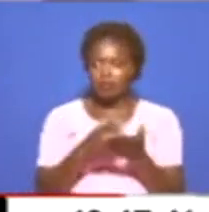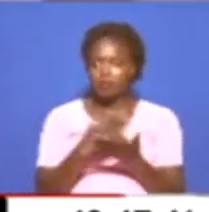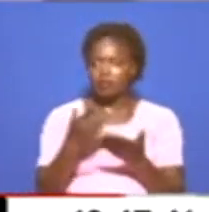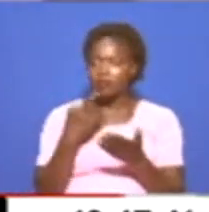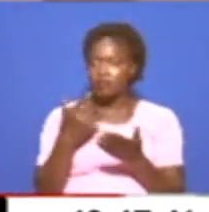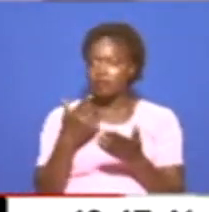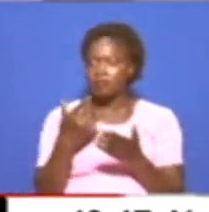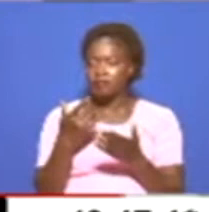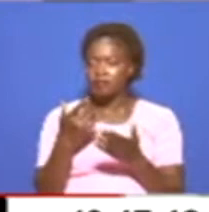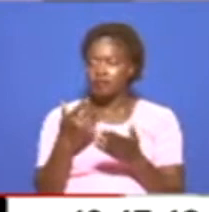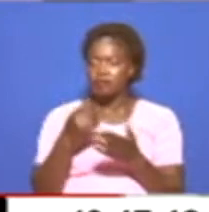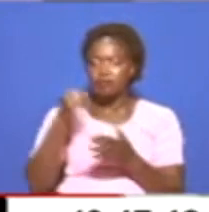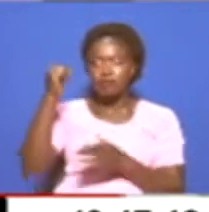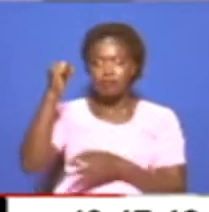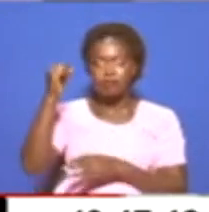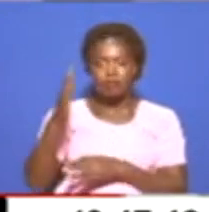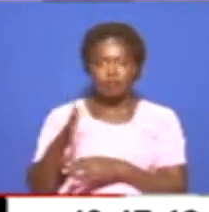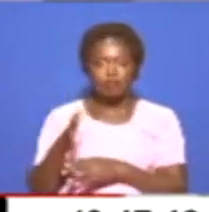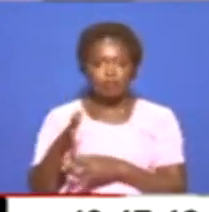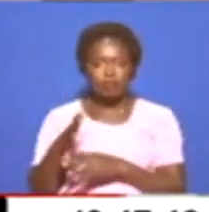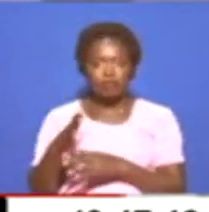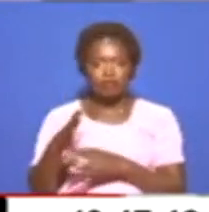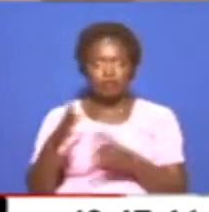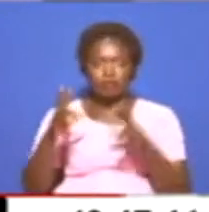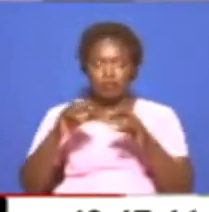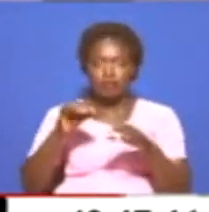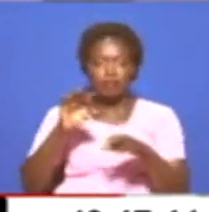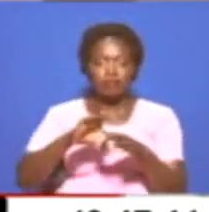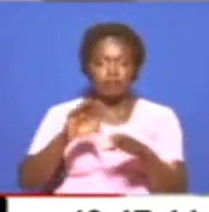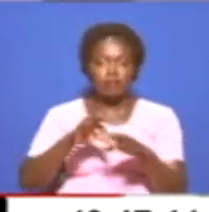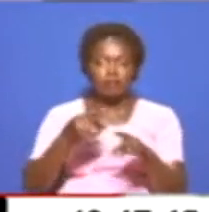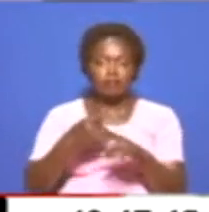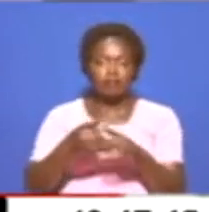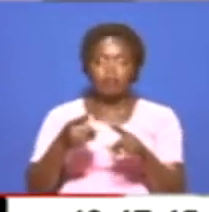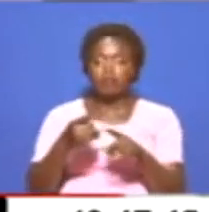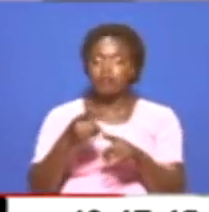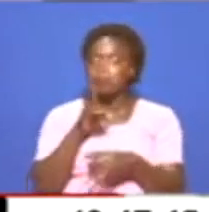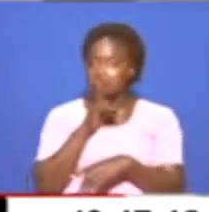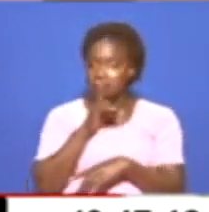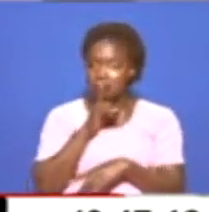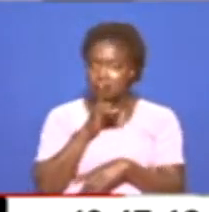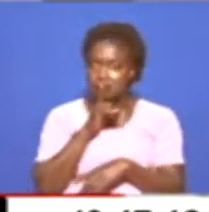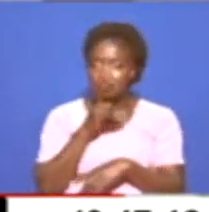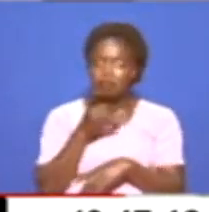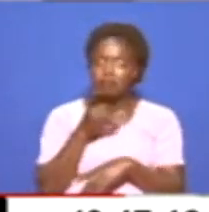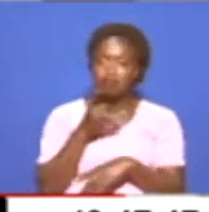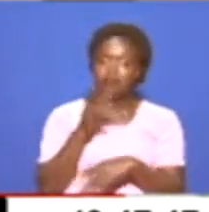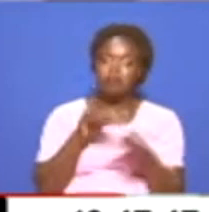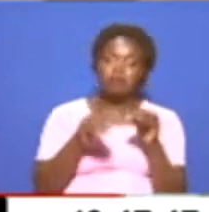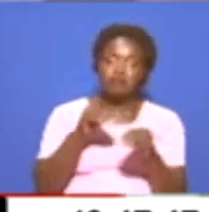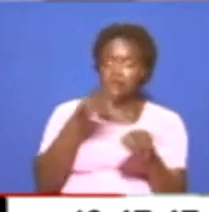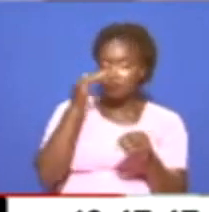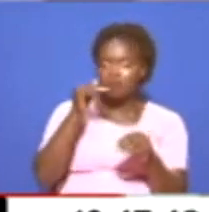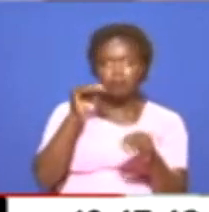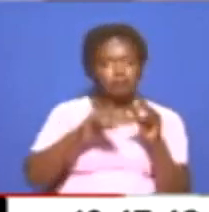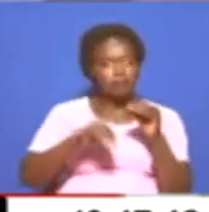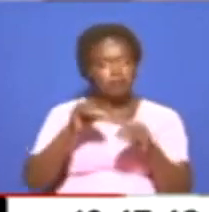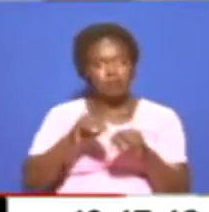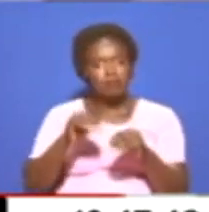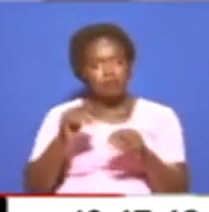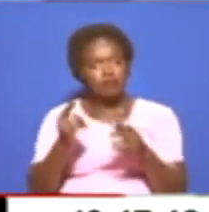that politicians are going out there seeking votes, but don't even tell the electorate why they should be voting in the first